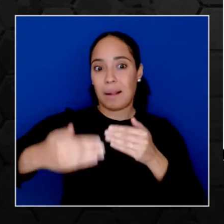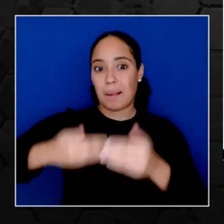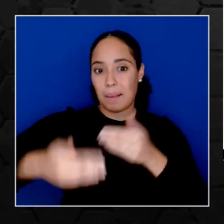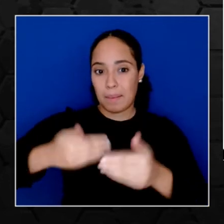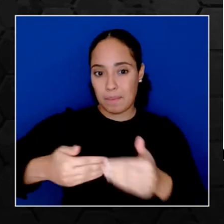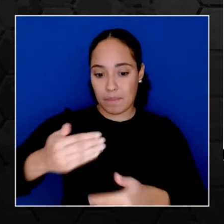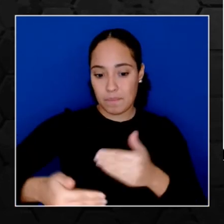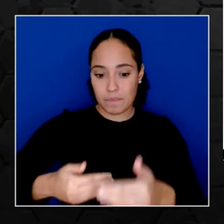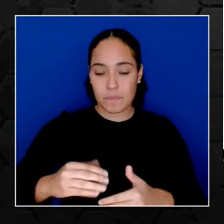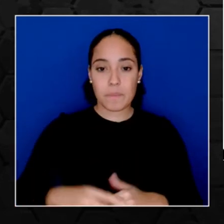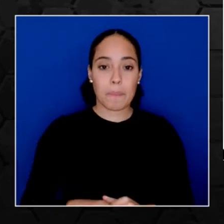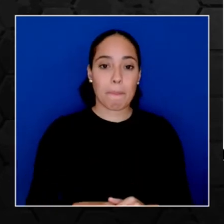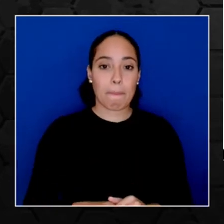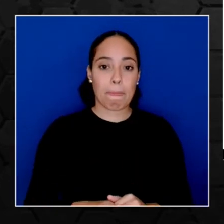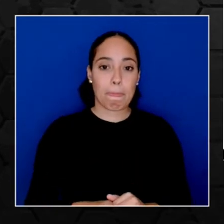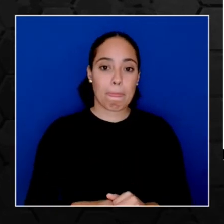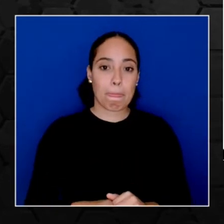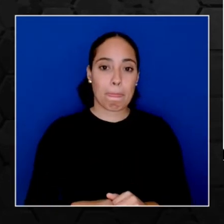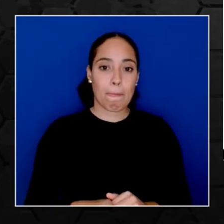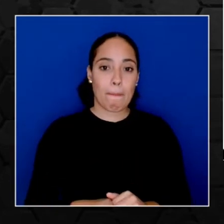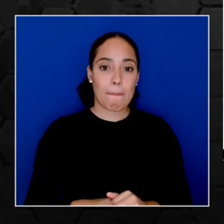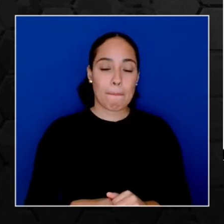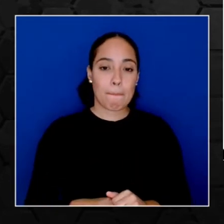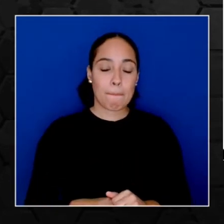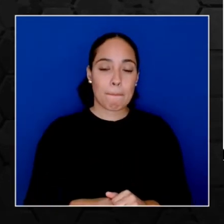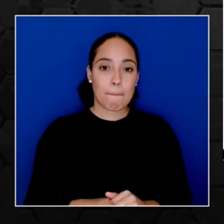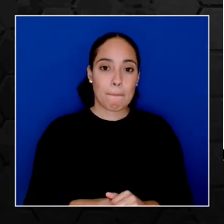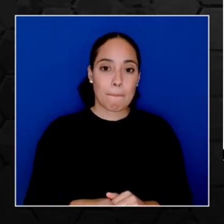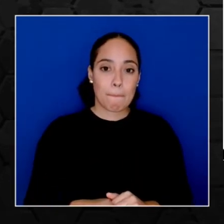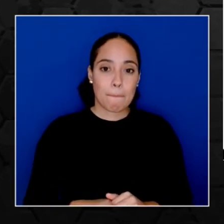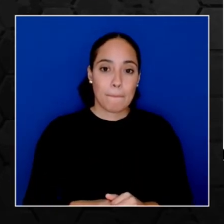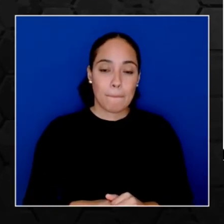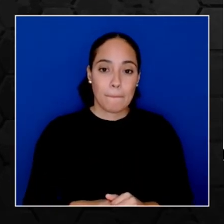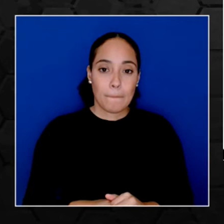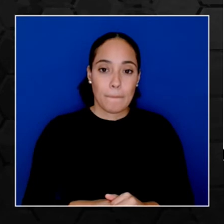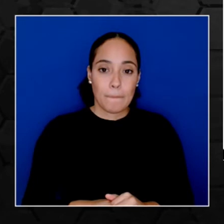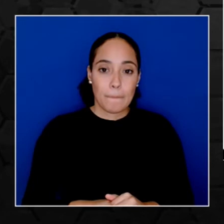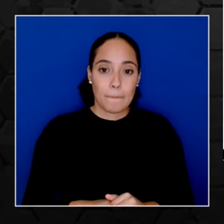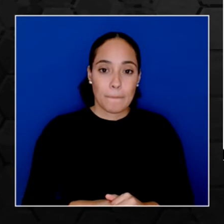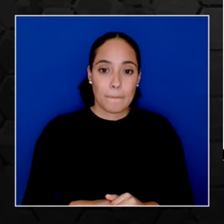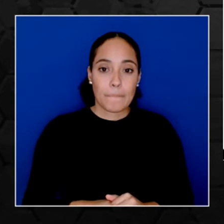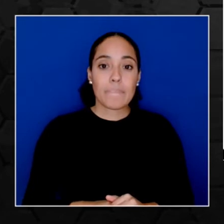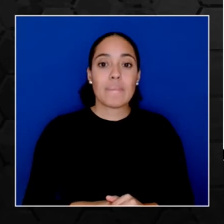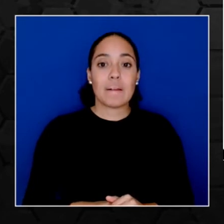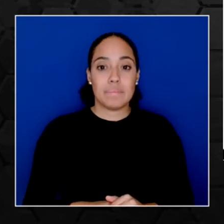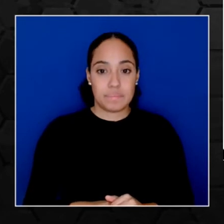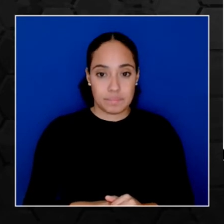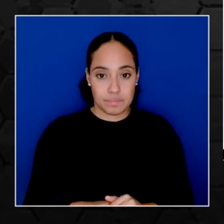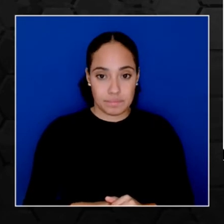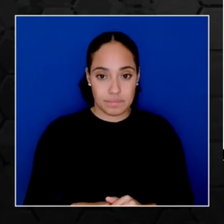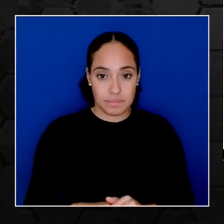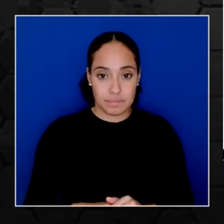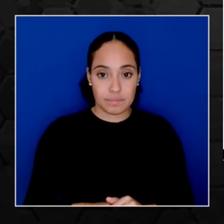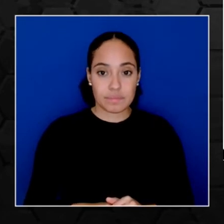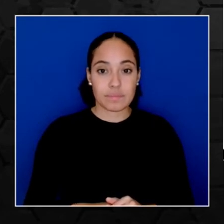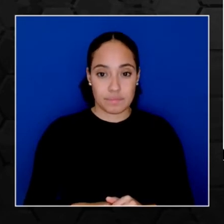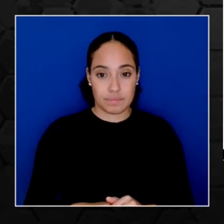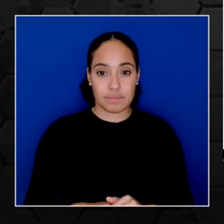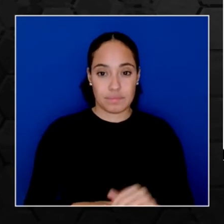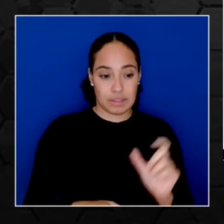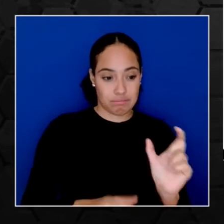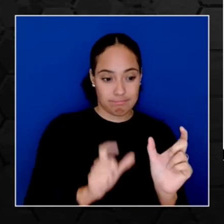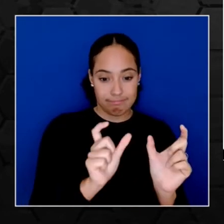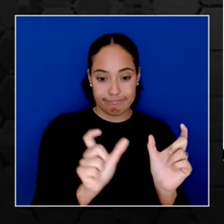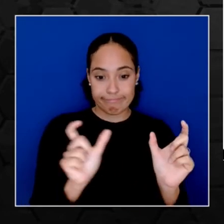temperature, then we would just ask them to enter the temperature. And since we're going to take the input of the temperature, I'm going to be using a prompt box